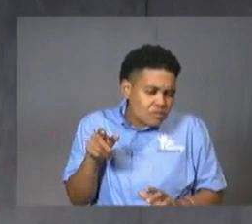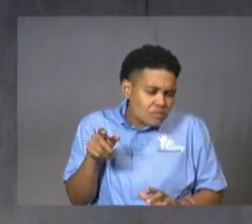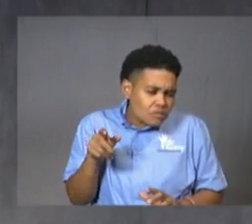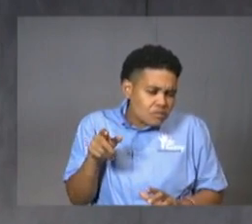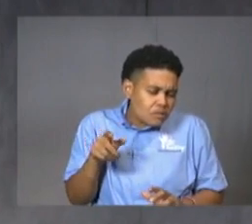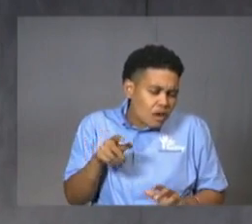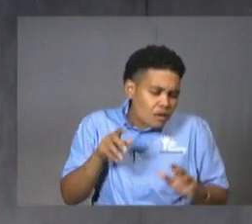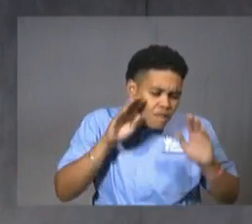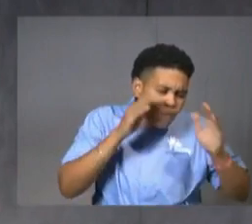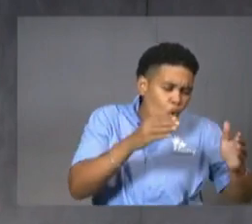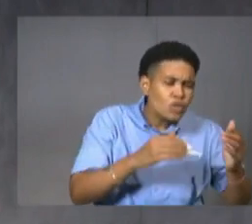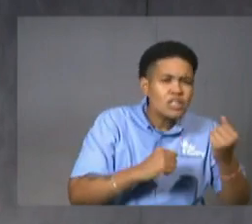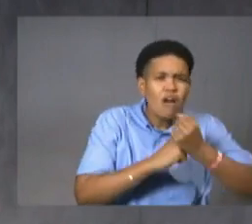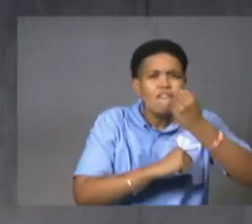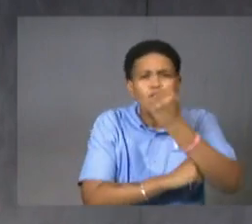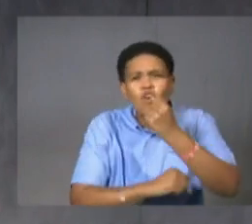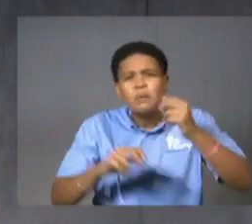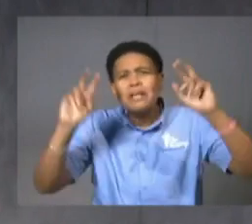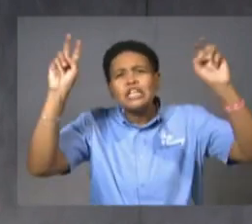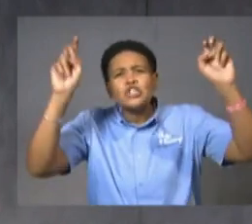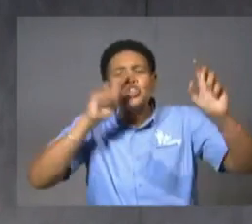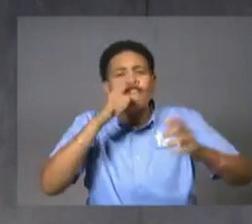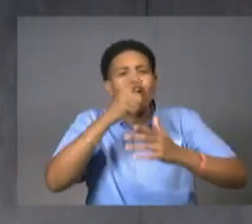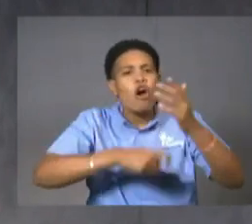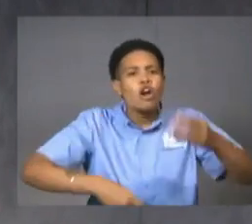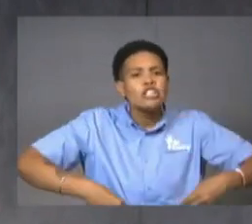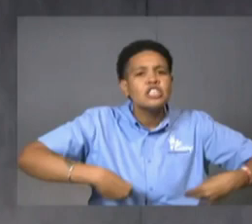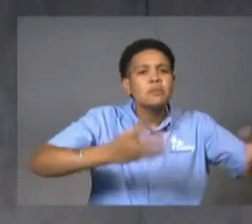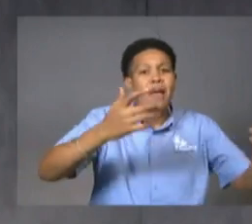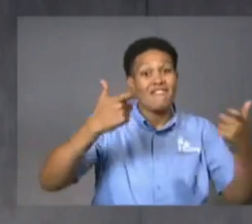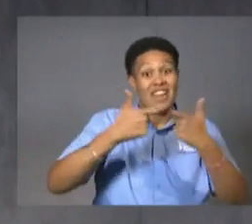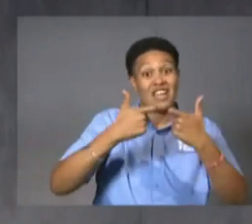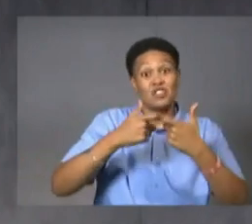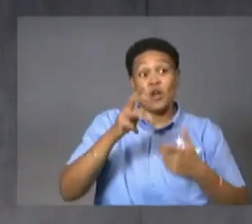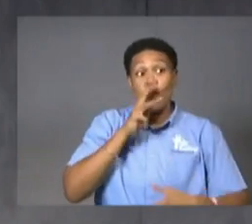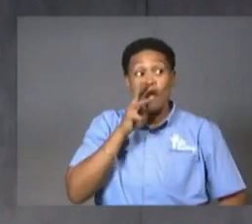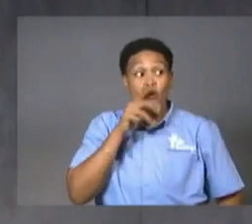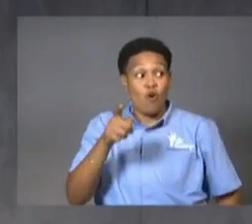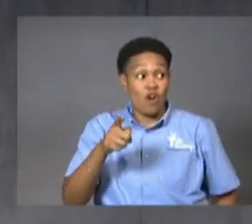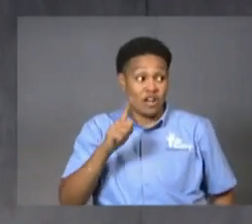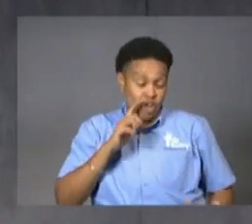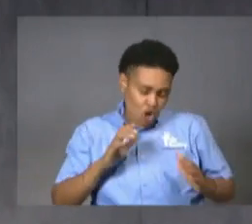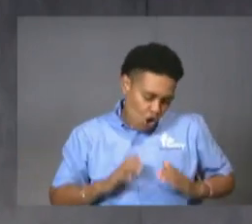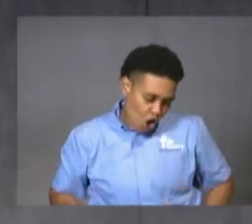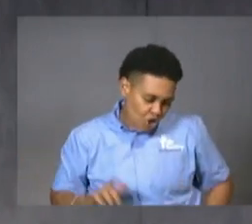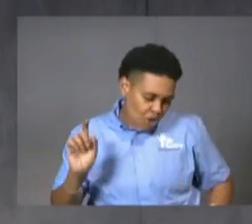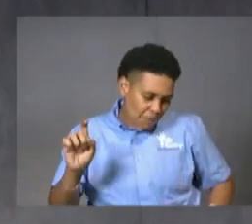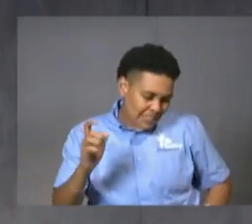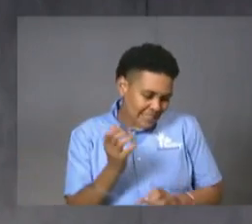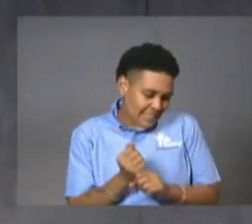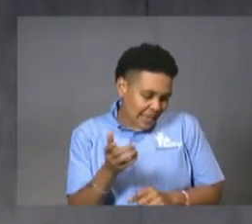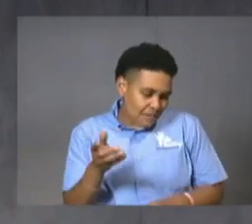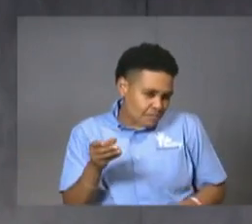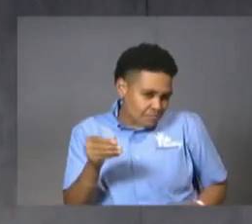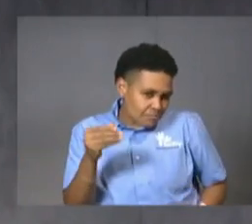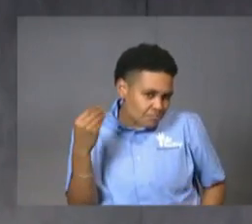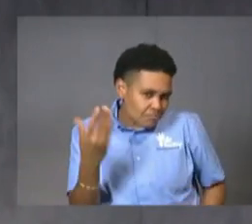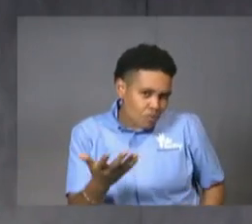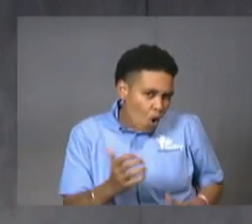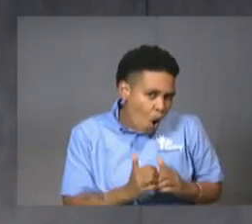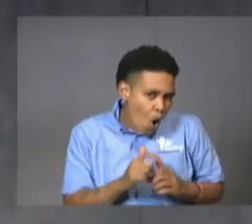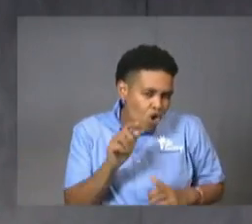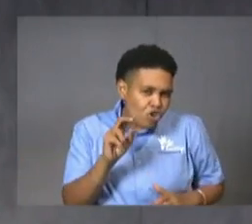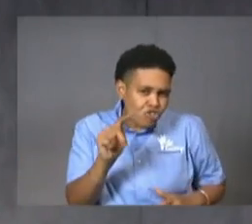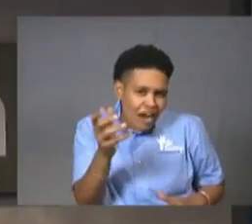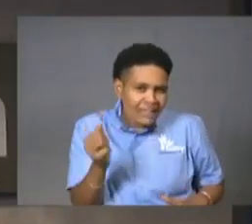utilities, electricity and water, which if we can get them down, the consumers won't need to get the grant from the government? This is a